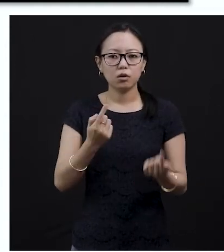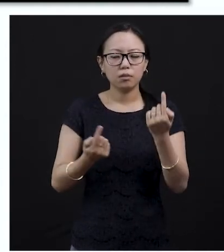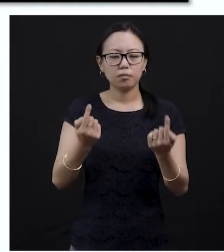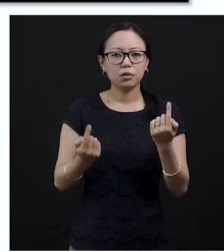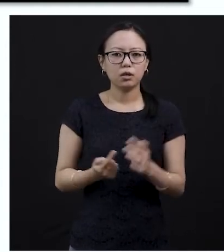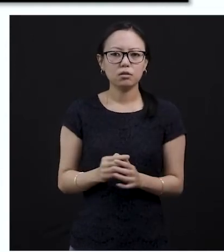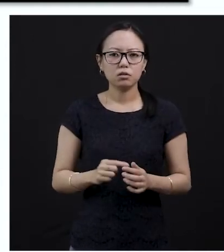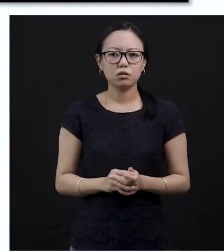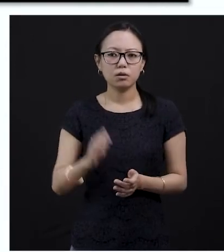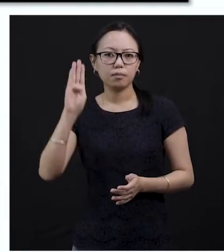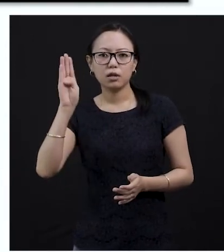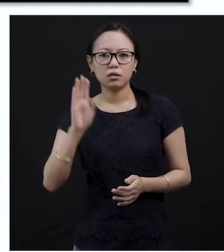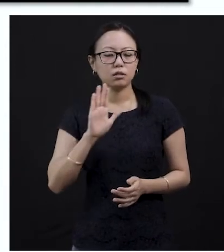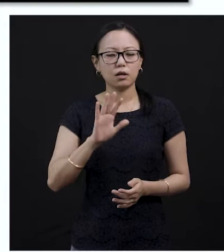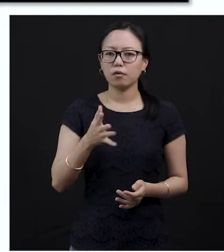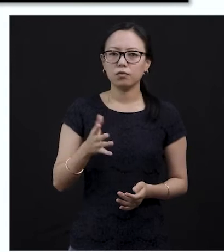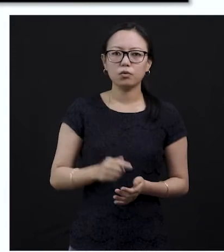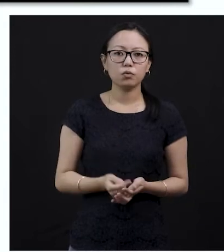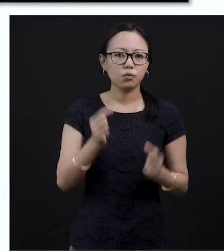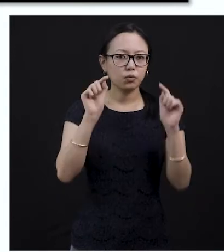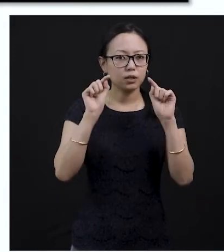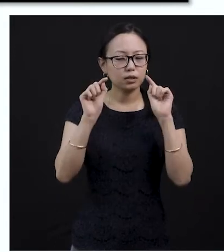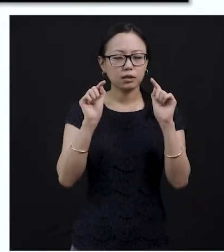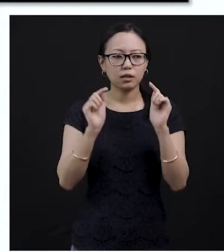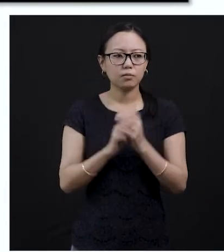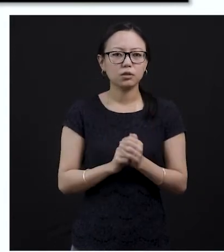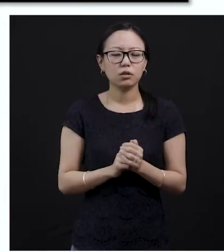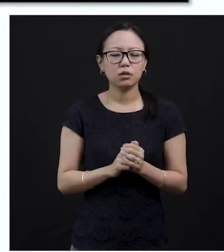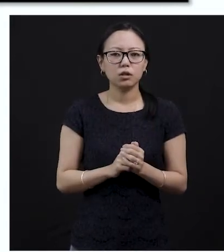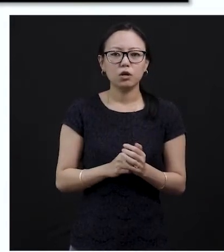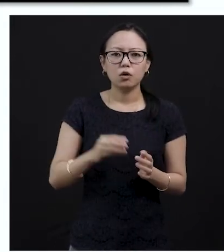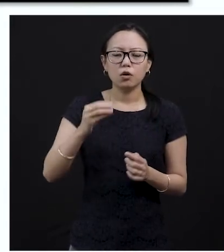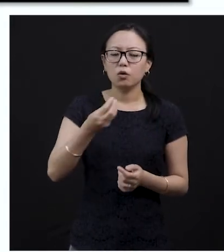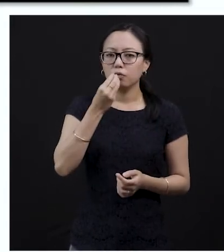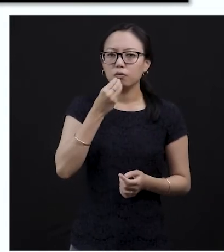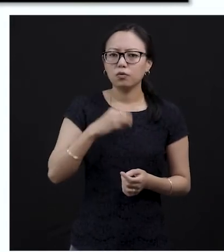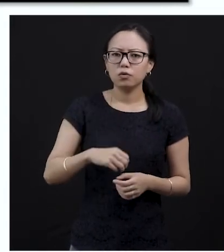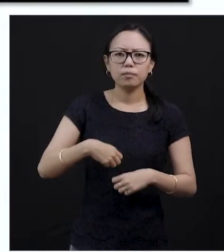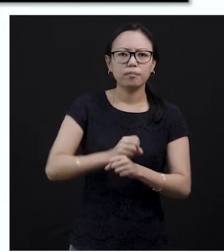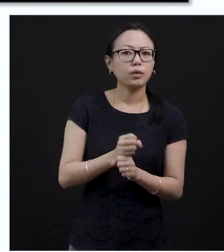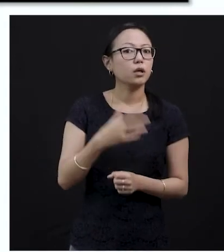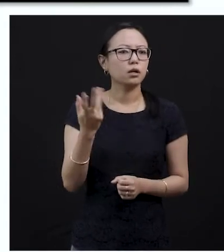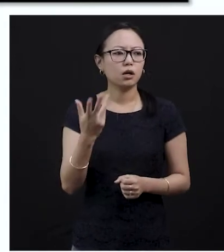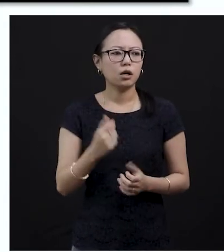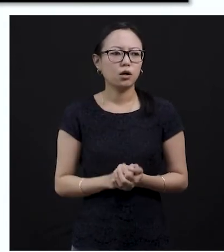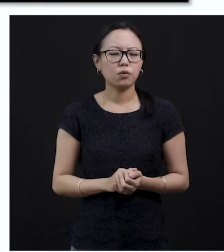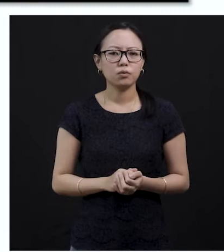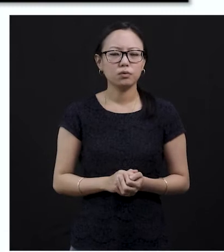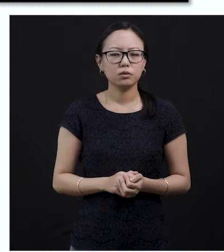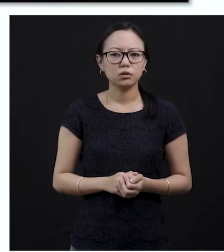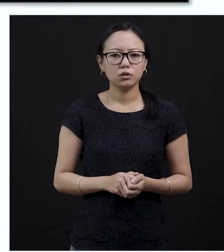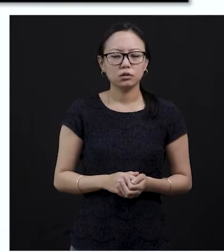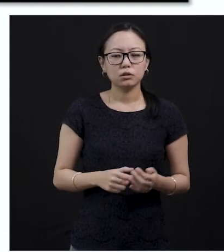transpiration, photosynthesis is carried out by stems, not the leaves, the stems. See, the stems are all green in